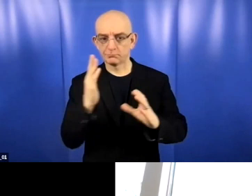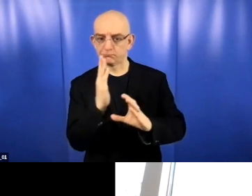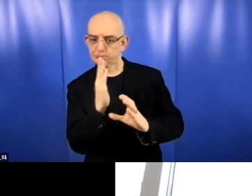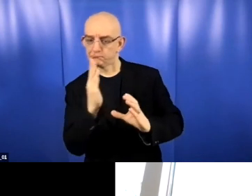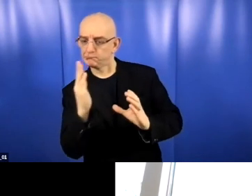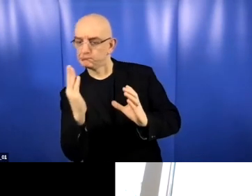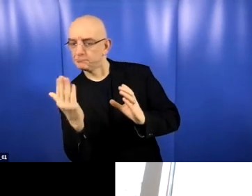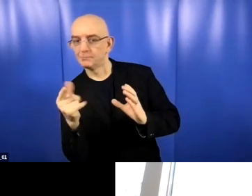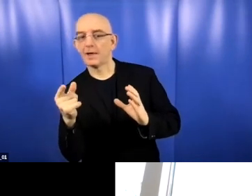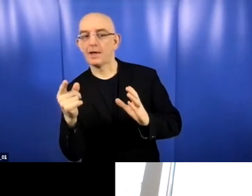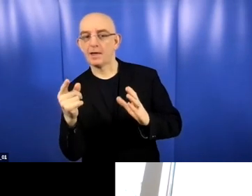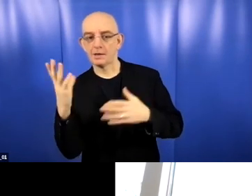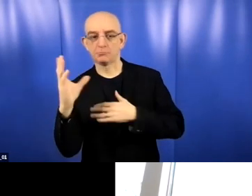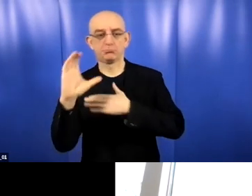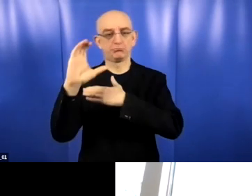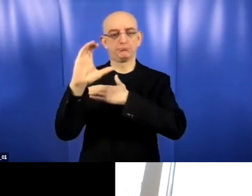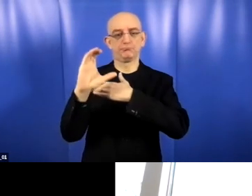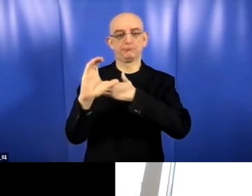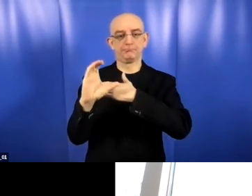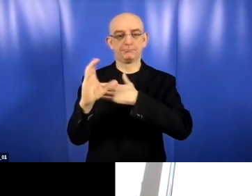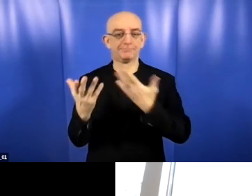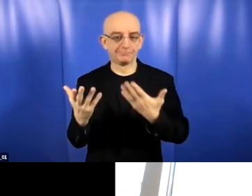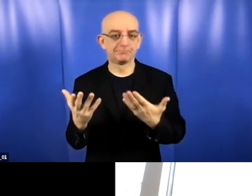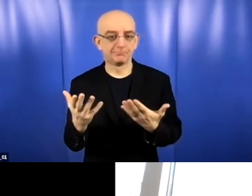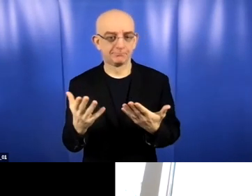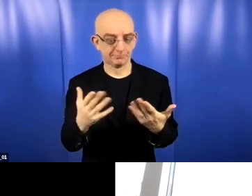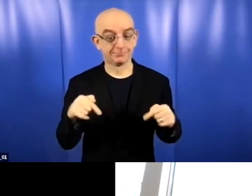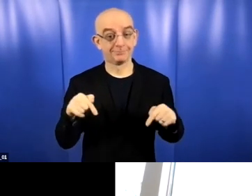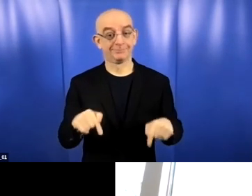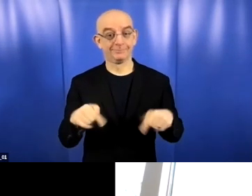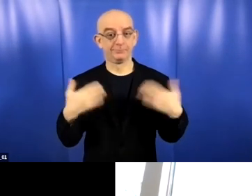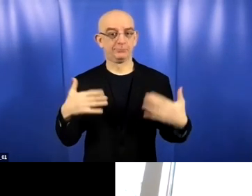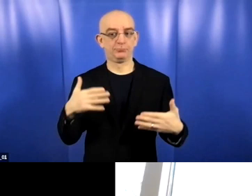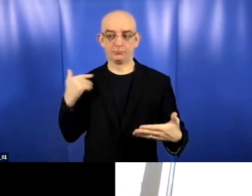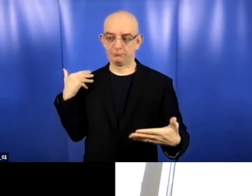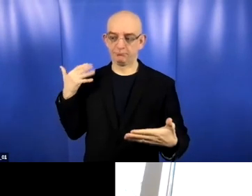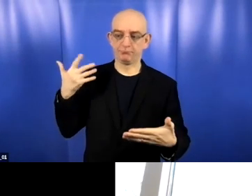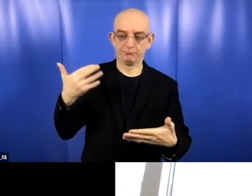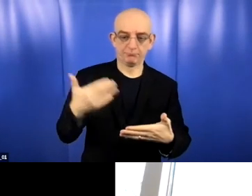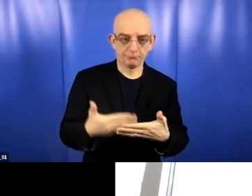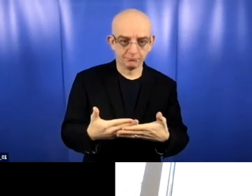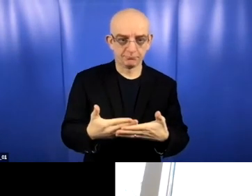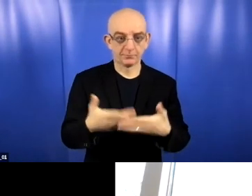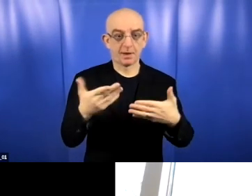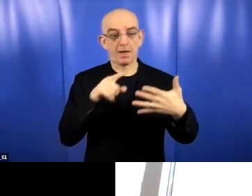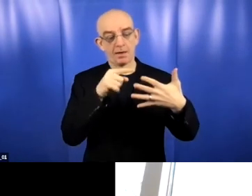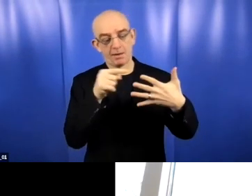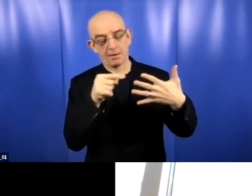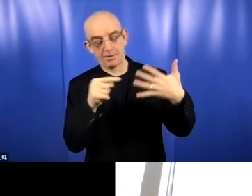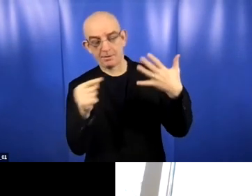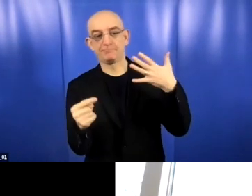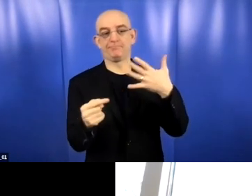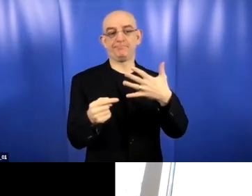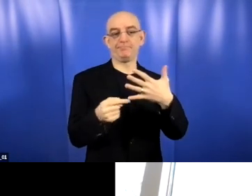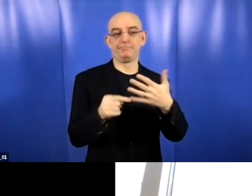of the conference that has looked at 70 years of protection by UNHCR